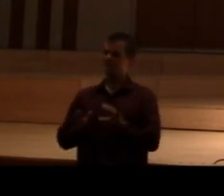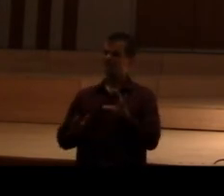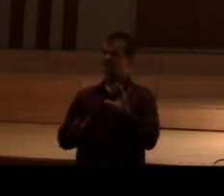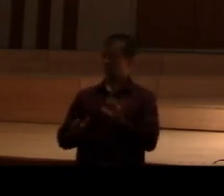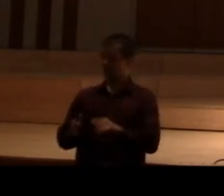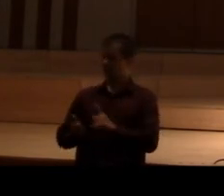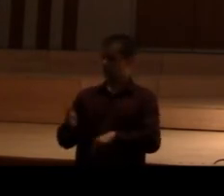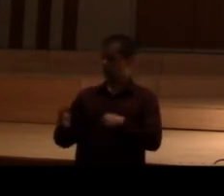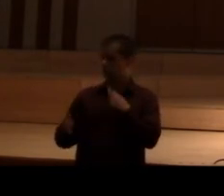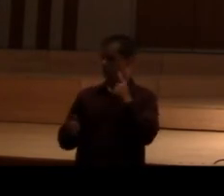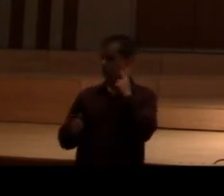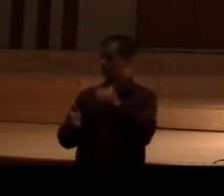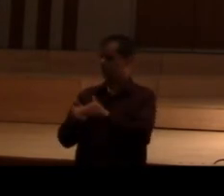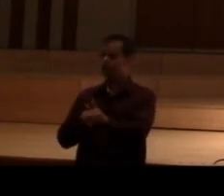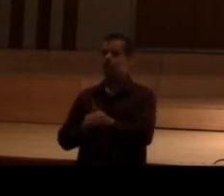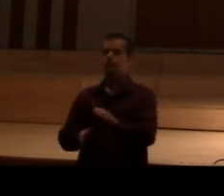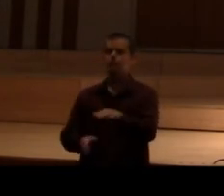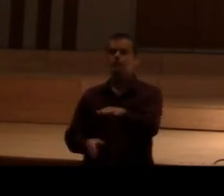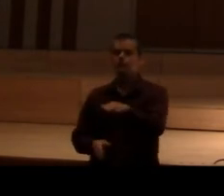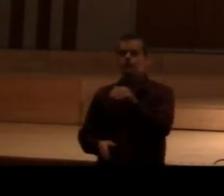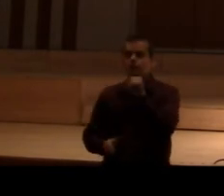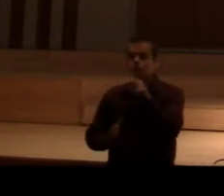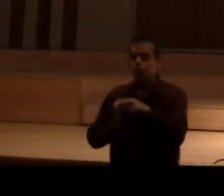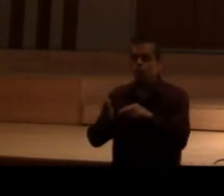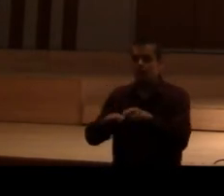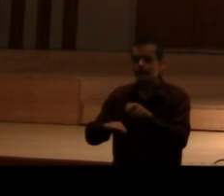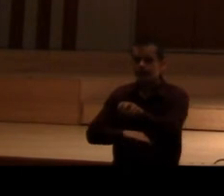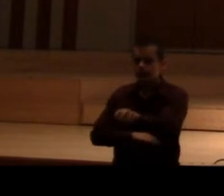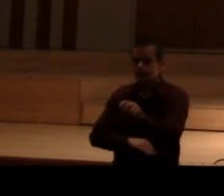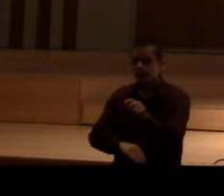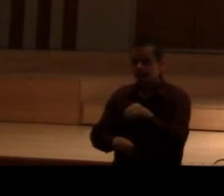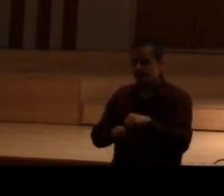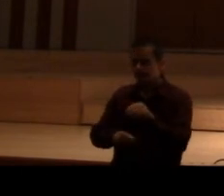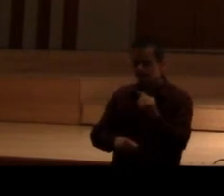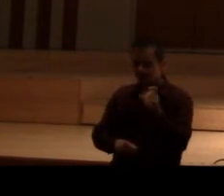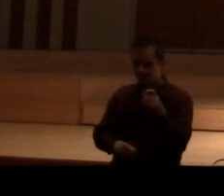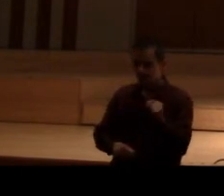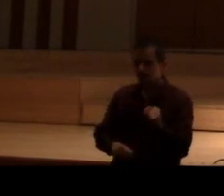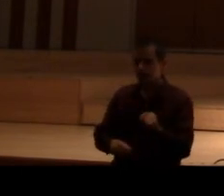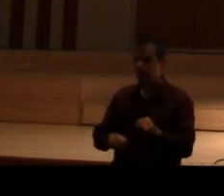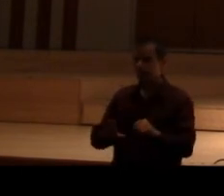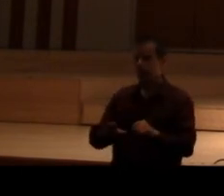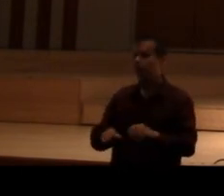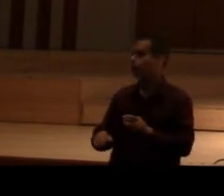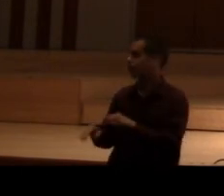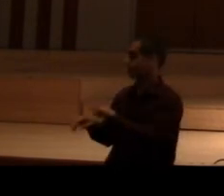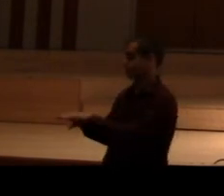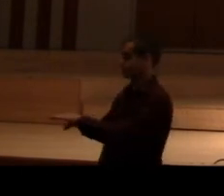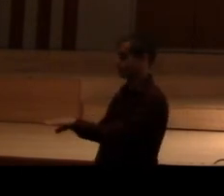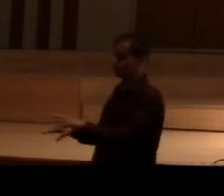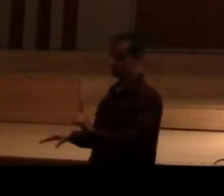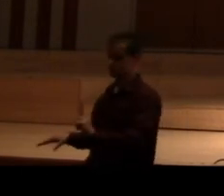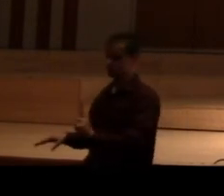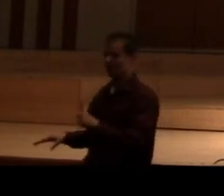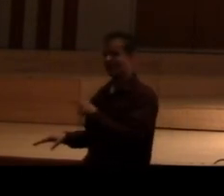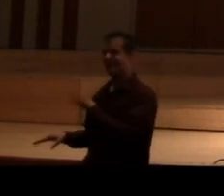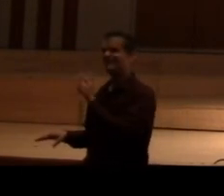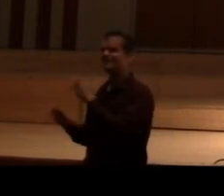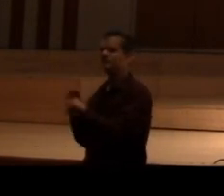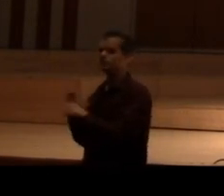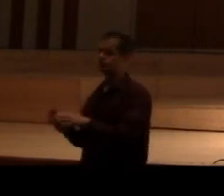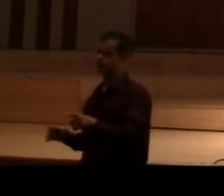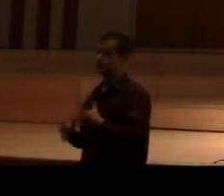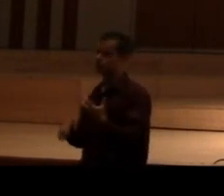with, please don't read ahead in the text, you'll get out of sequence, or read the books on this shelf. That shelf is for sixth graders, it's too hard for